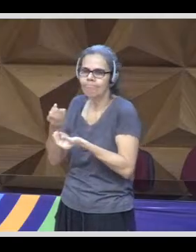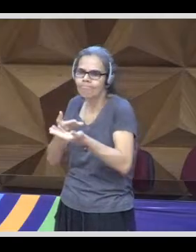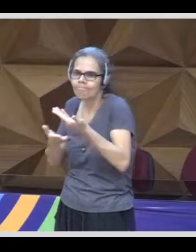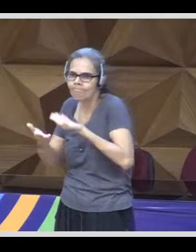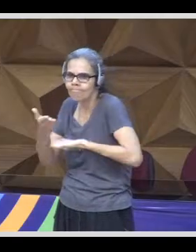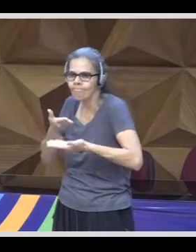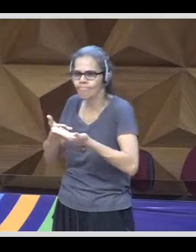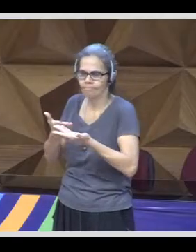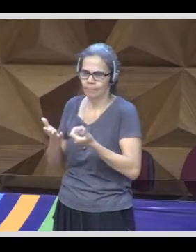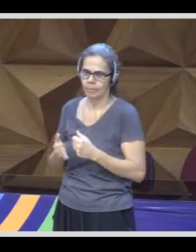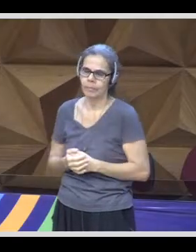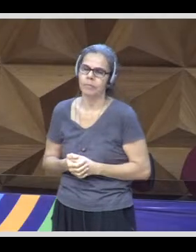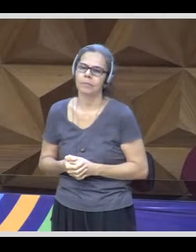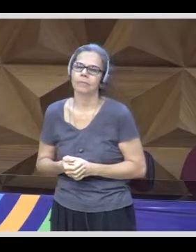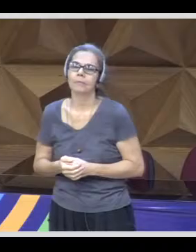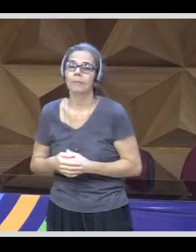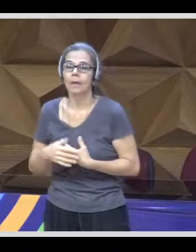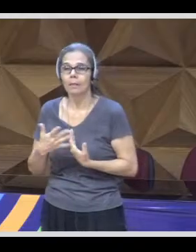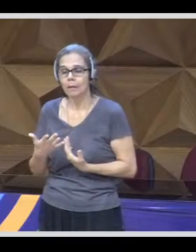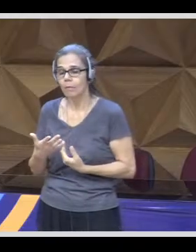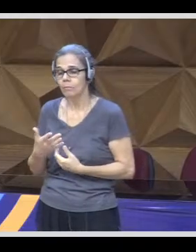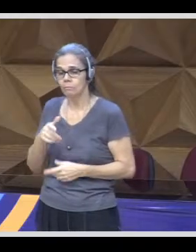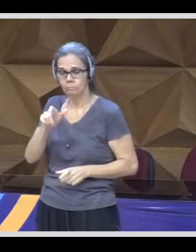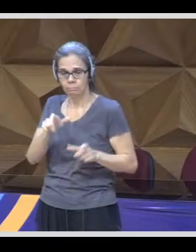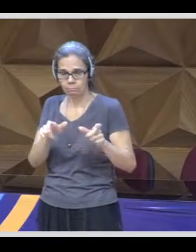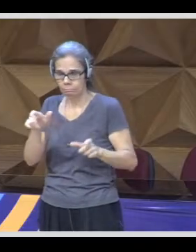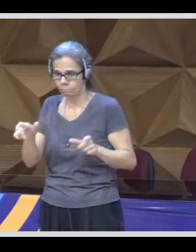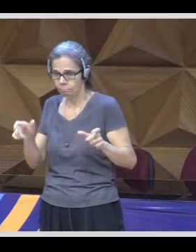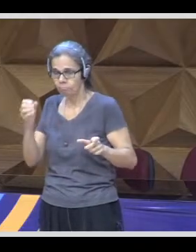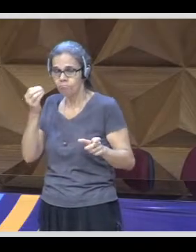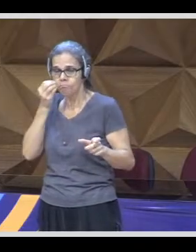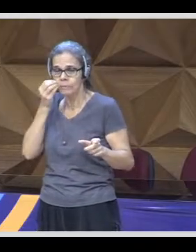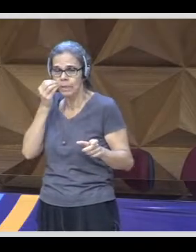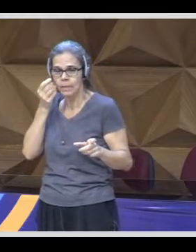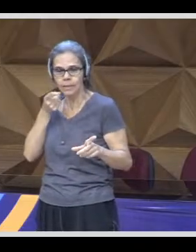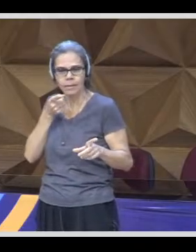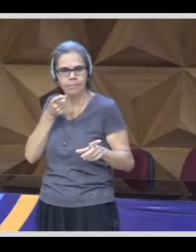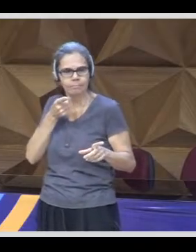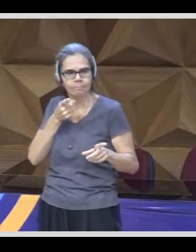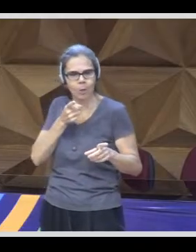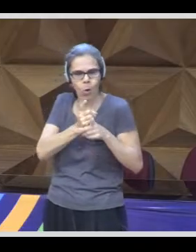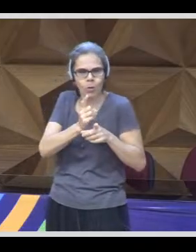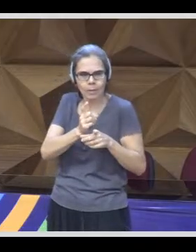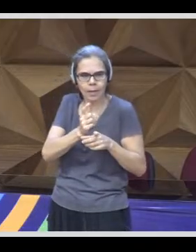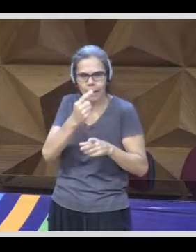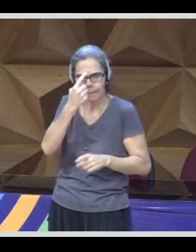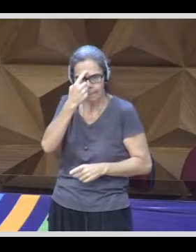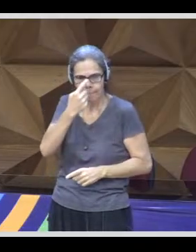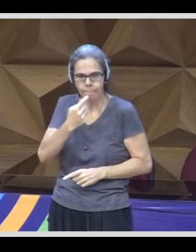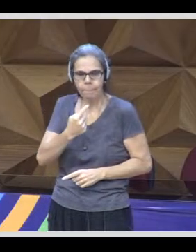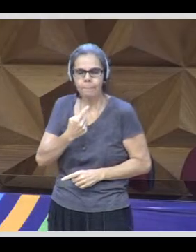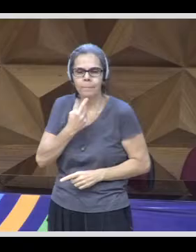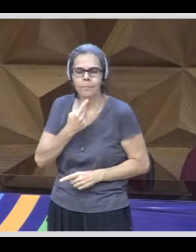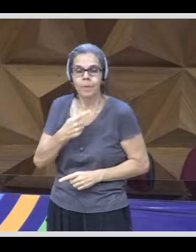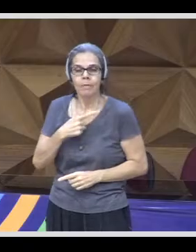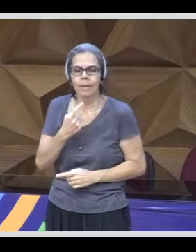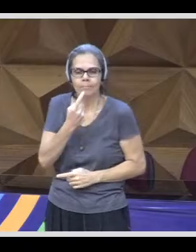is sort of stable. It changes every now and then, but it's sort of a stable trait, individual